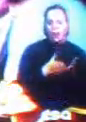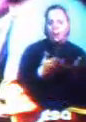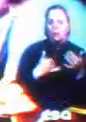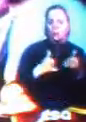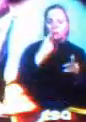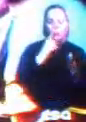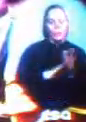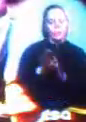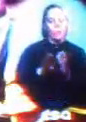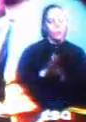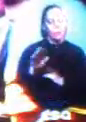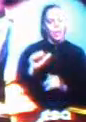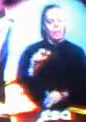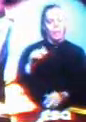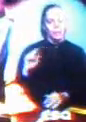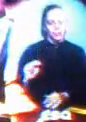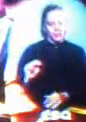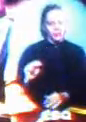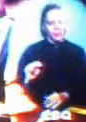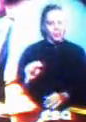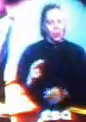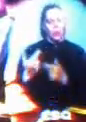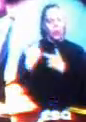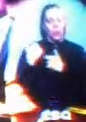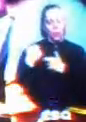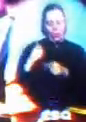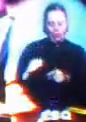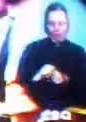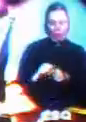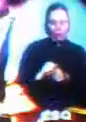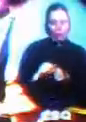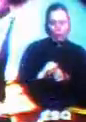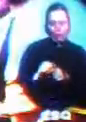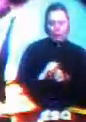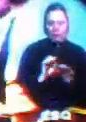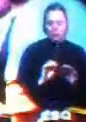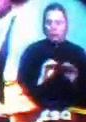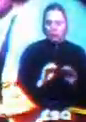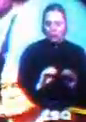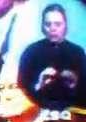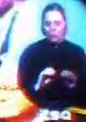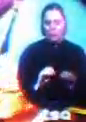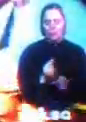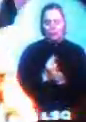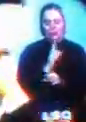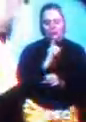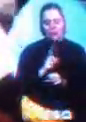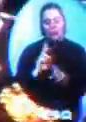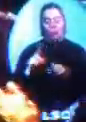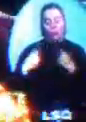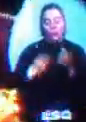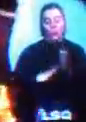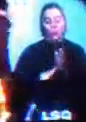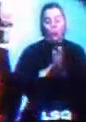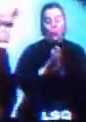as the Prime Minister said, a non-combat training role will ensure the progress made by Canadian forces today survives.